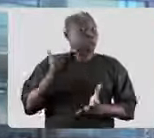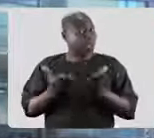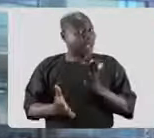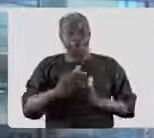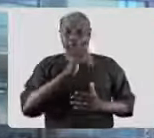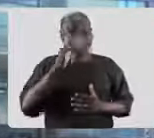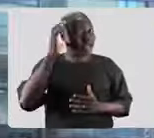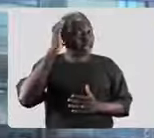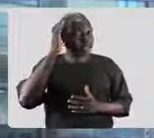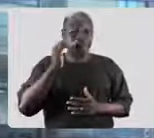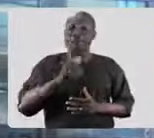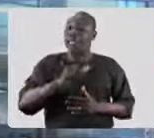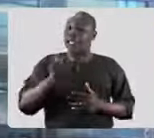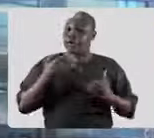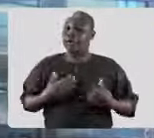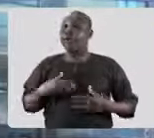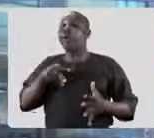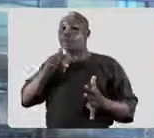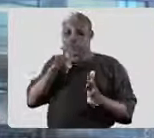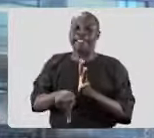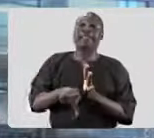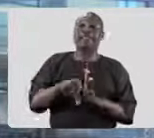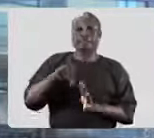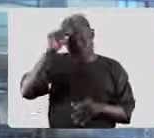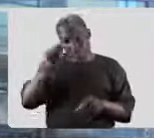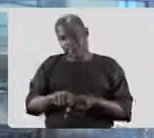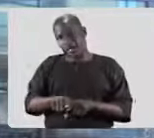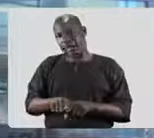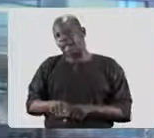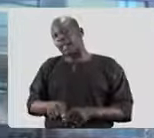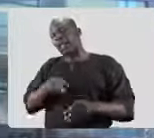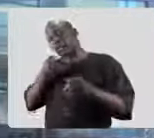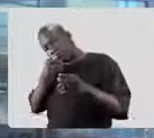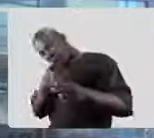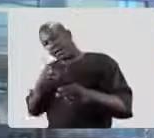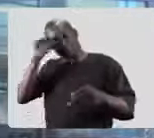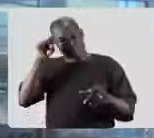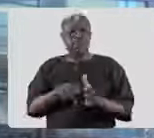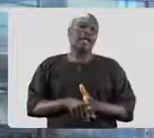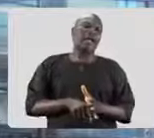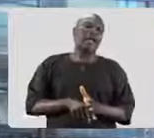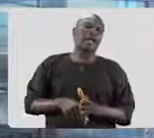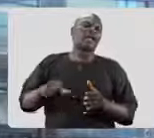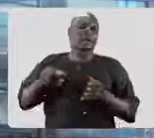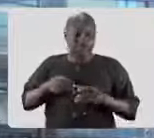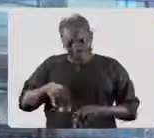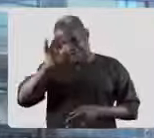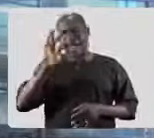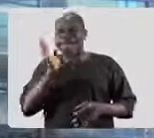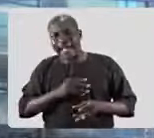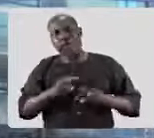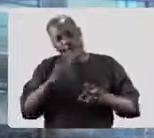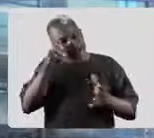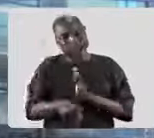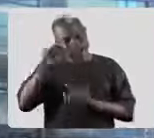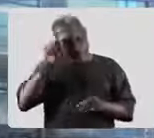da, onipe biyara woche Sikano edu kumwunia, woche etuo edu kumwunia, ufa ekwan bi so ekum